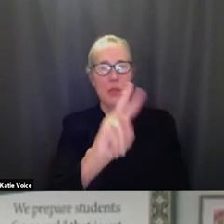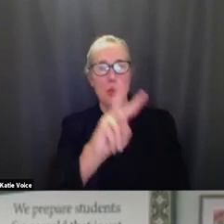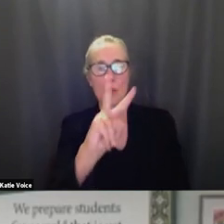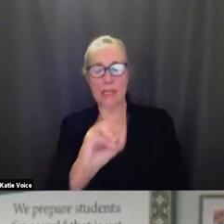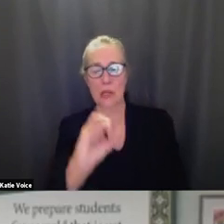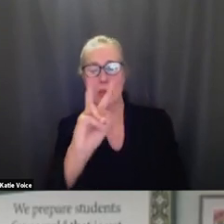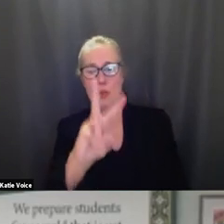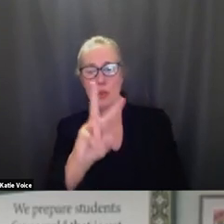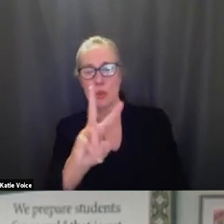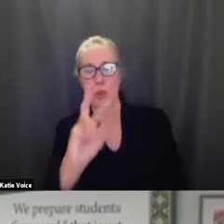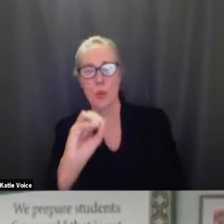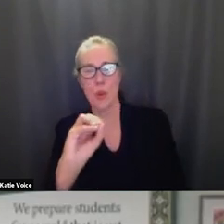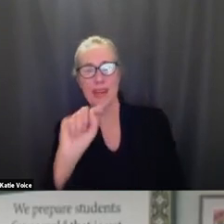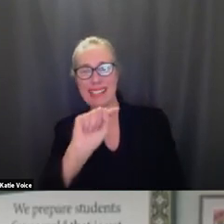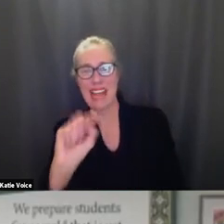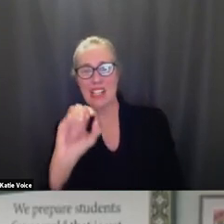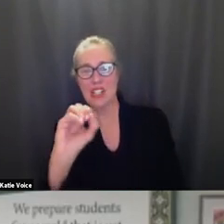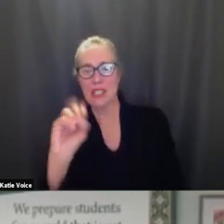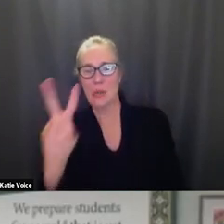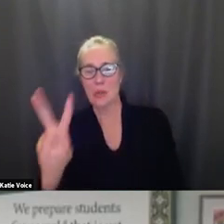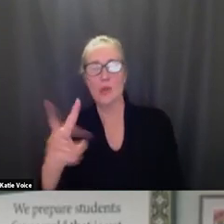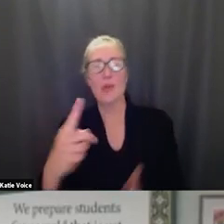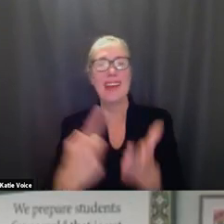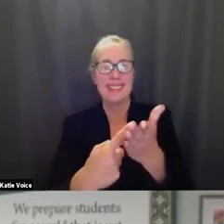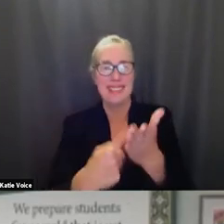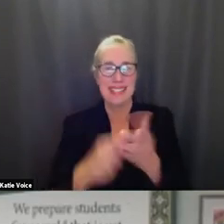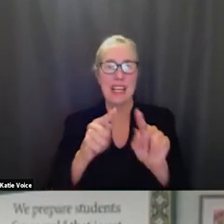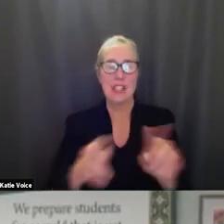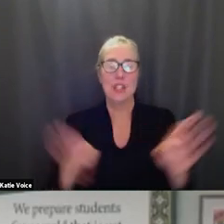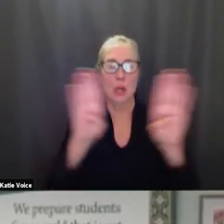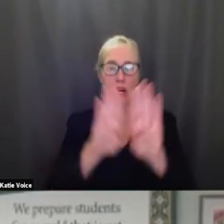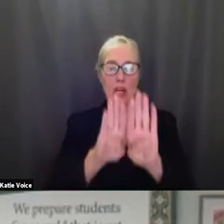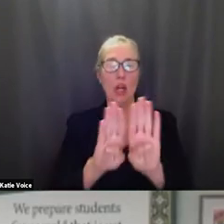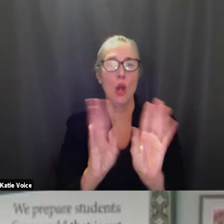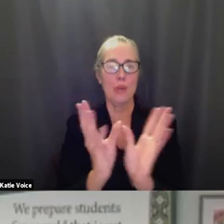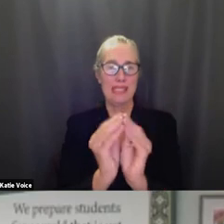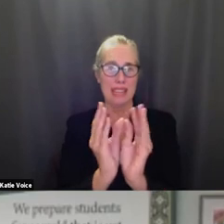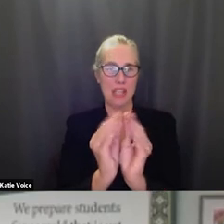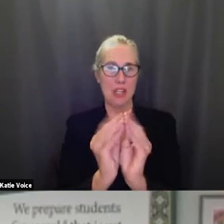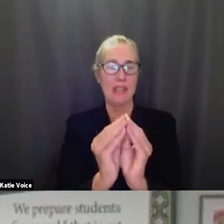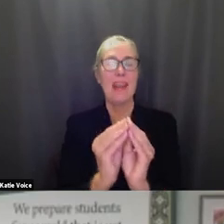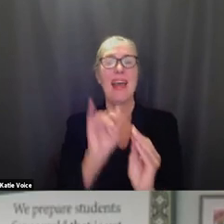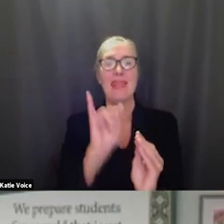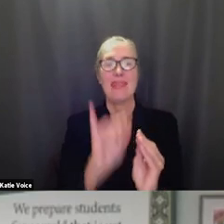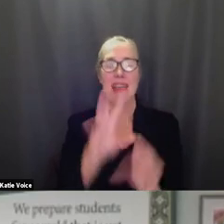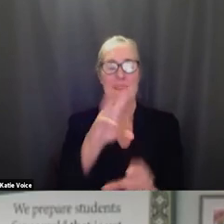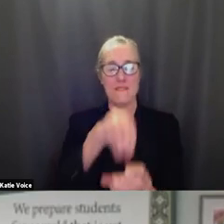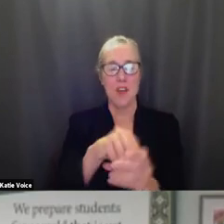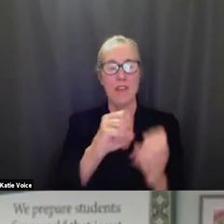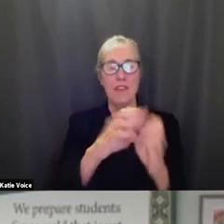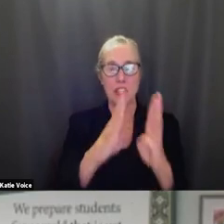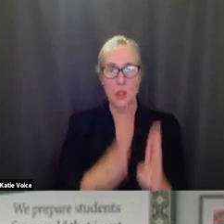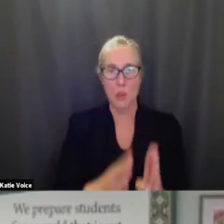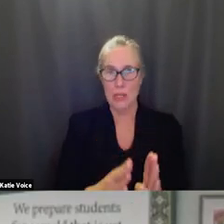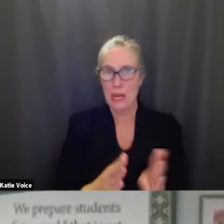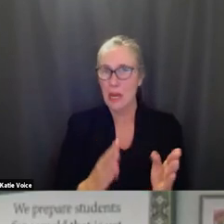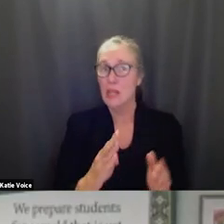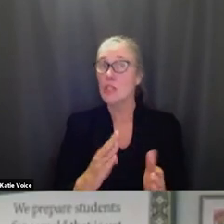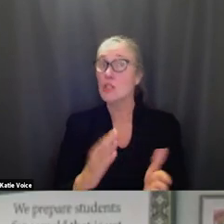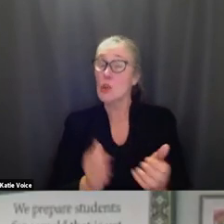this item was also discussed and considered in closed session since it involves a student and so board members may have a motion to